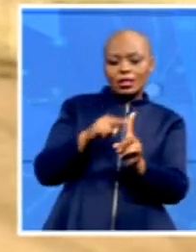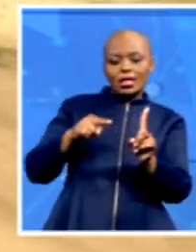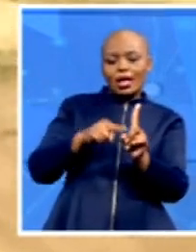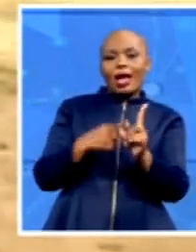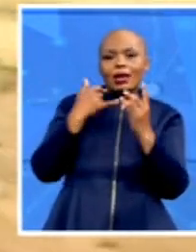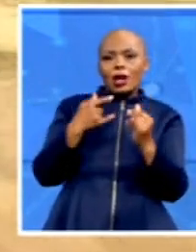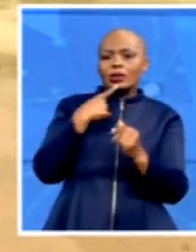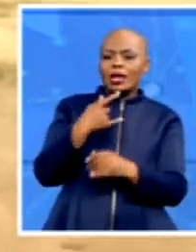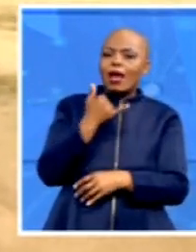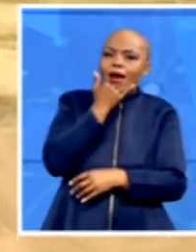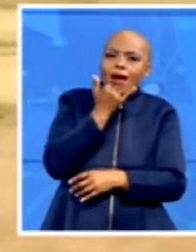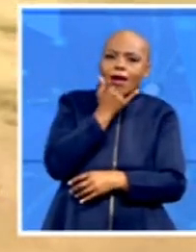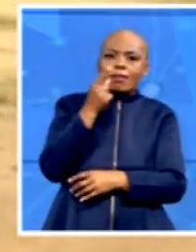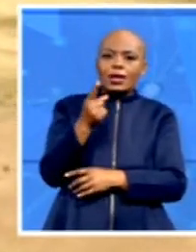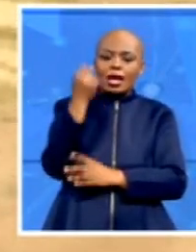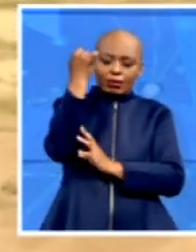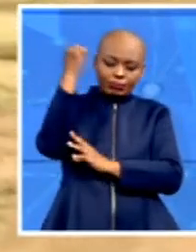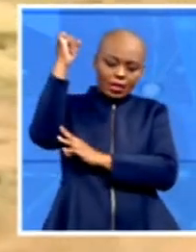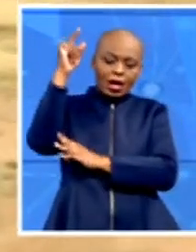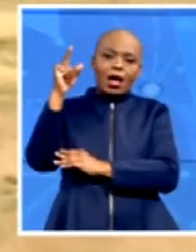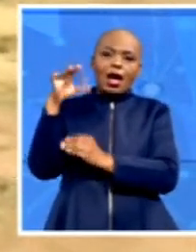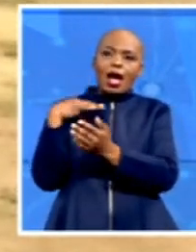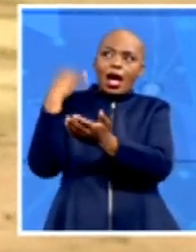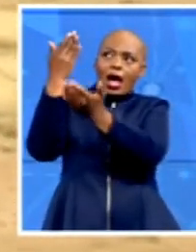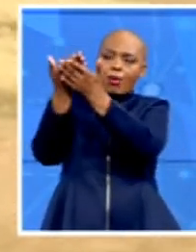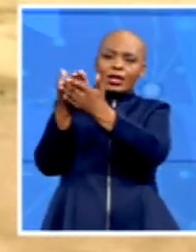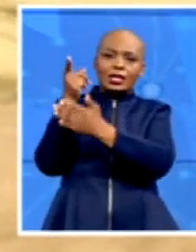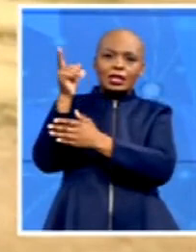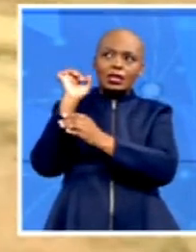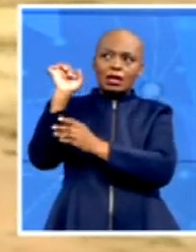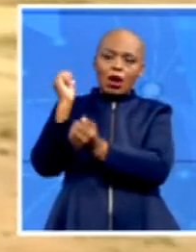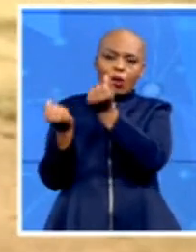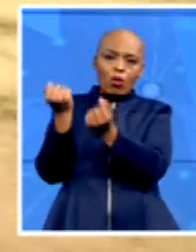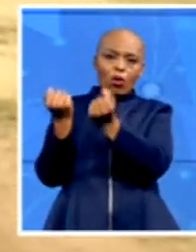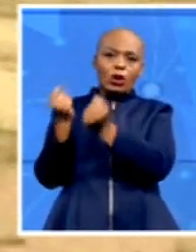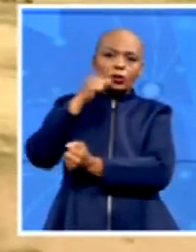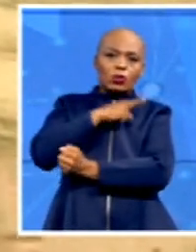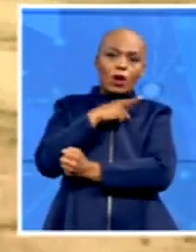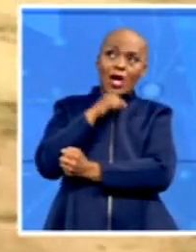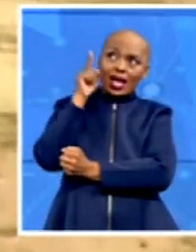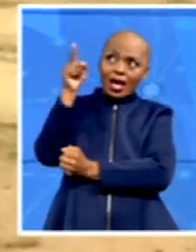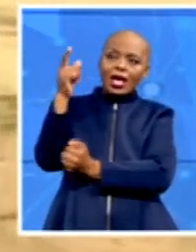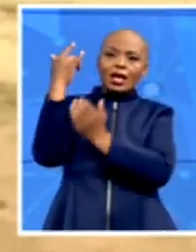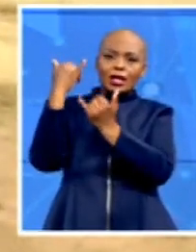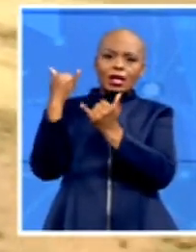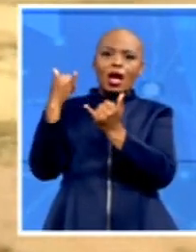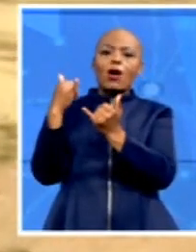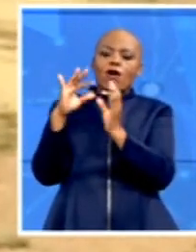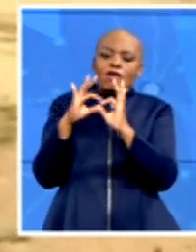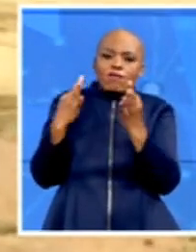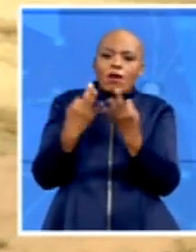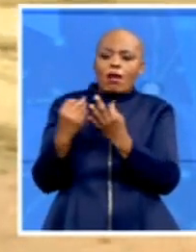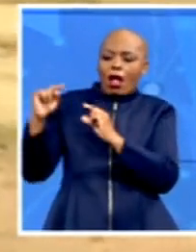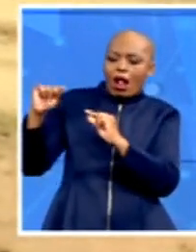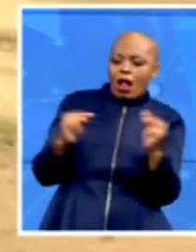the application because it was putting the royal family in bad light, because that royal family